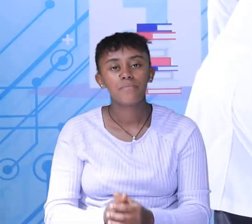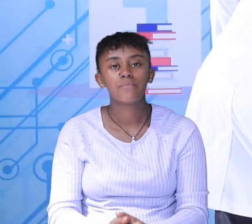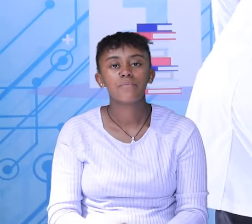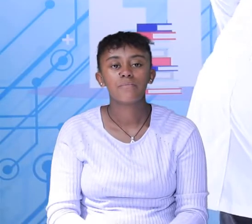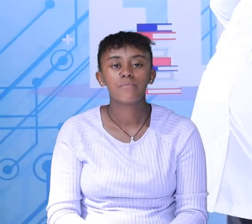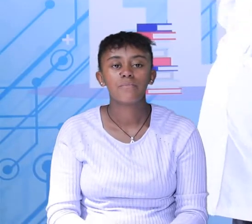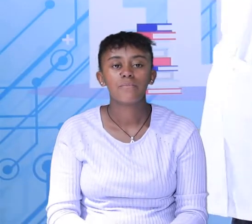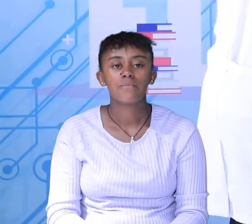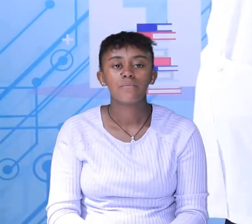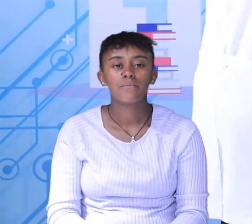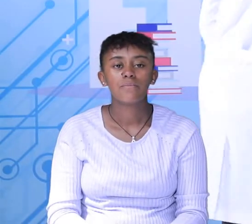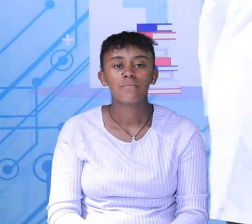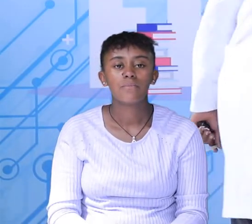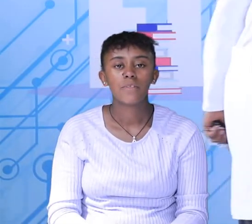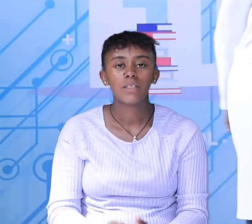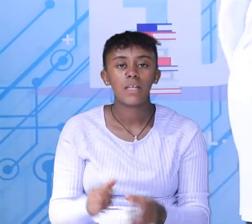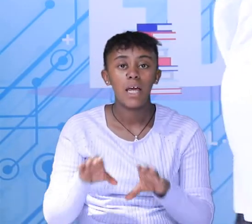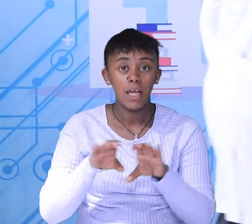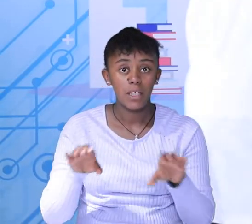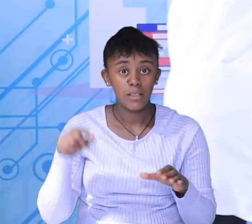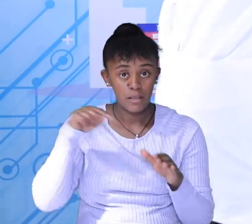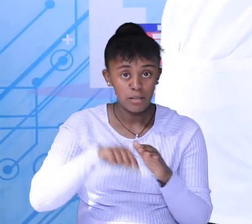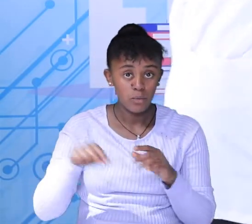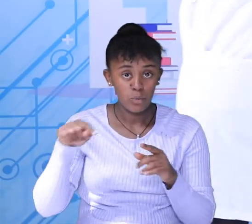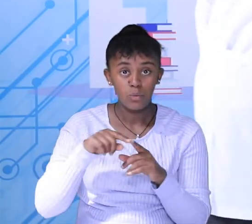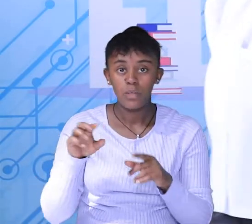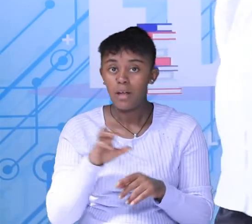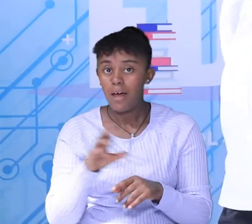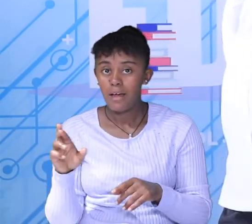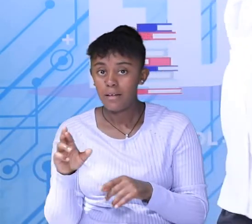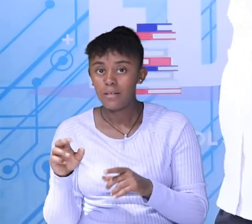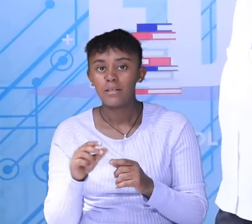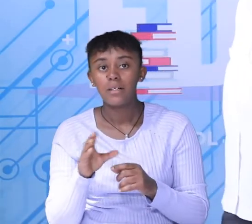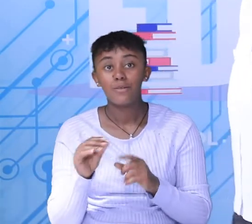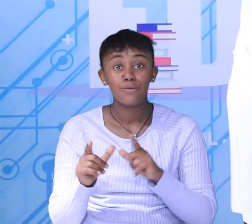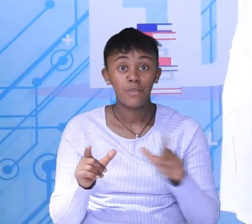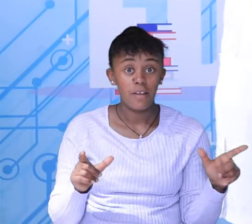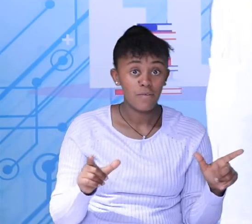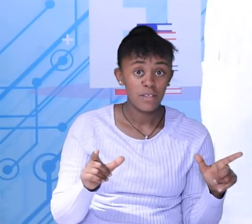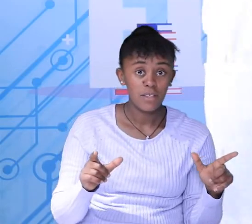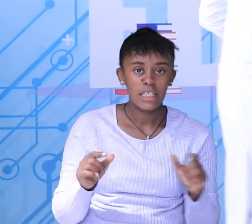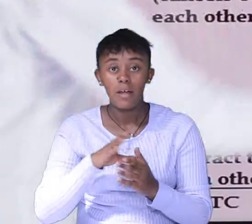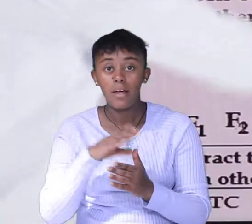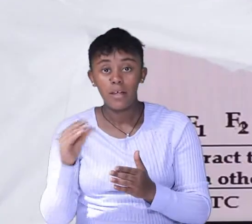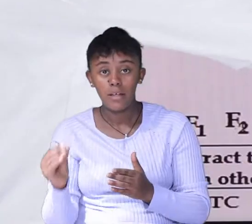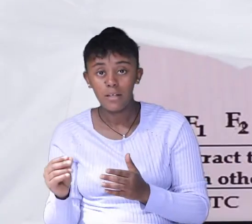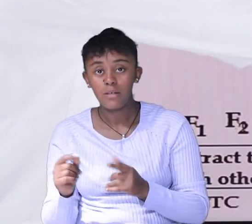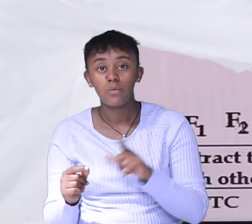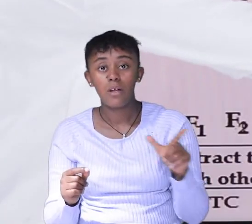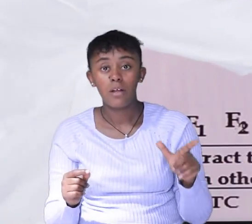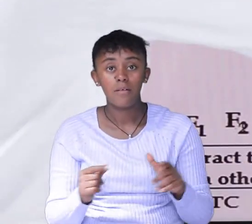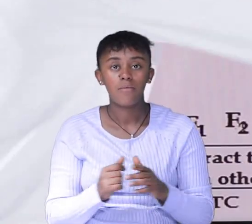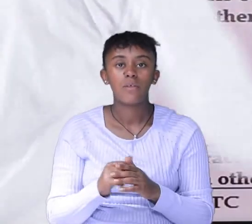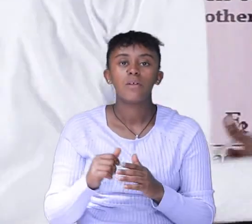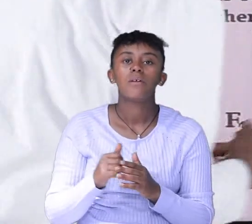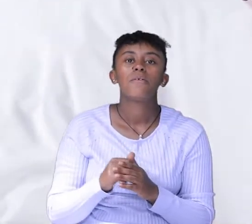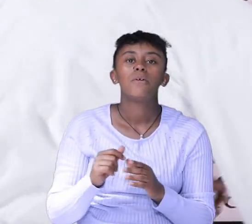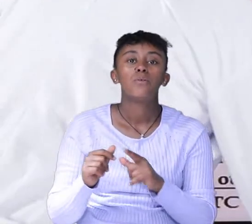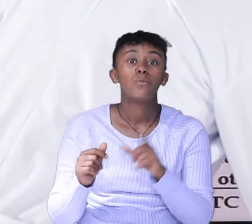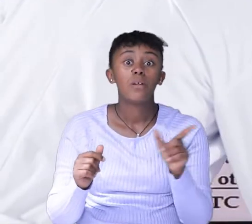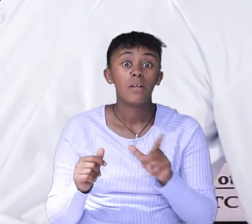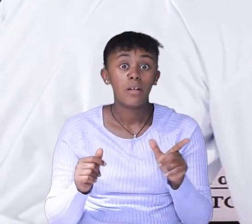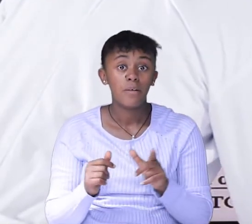Using flow of electric current. This is electricity and this is magnetism. So after that, other scientists start to ask the